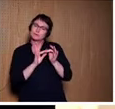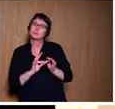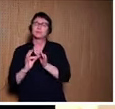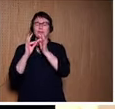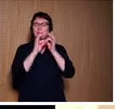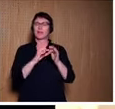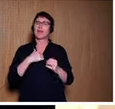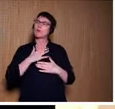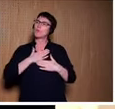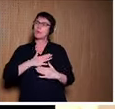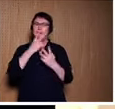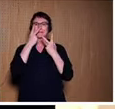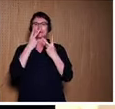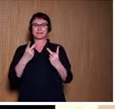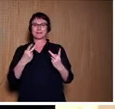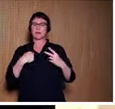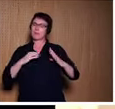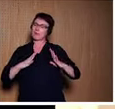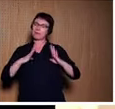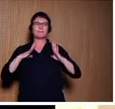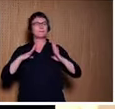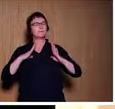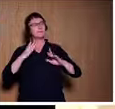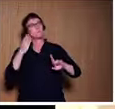in our lifetime. Thank you.